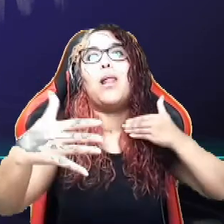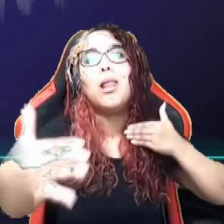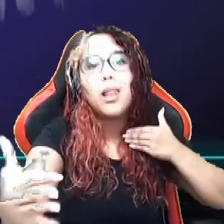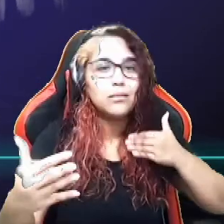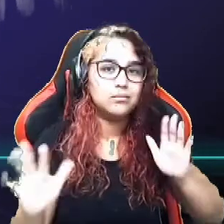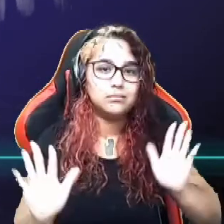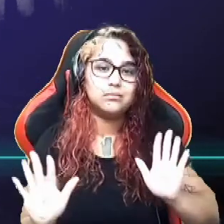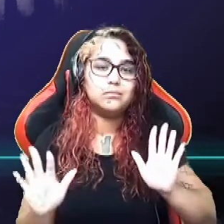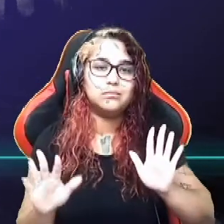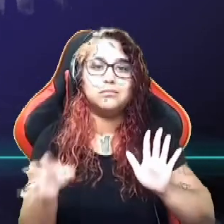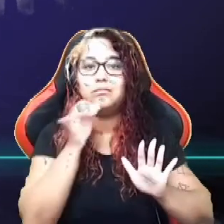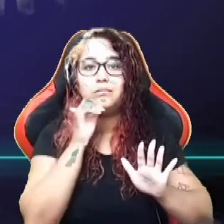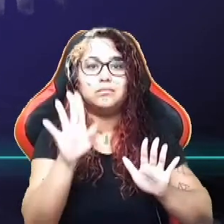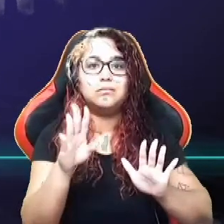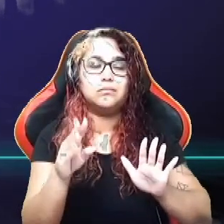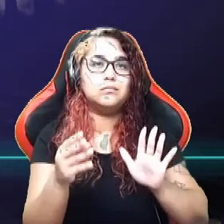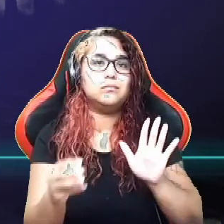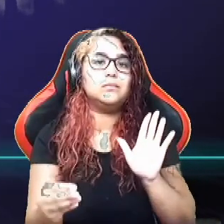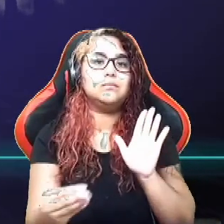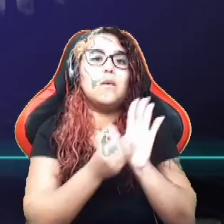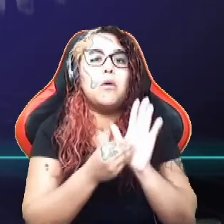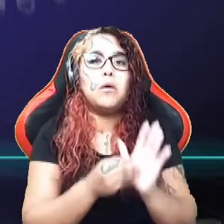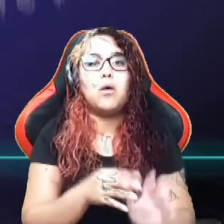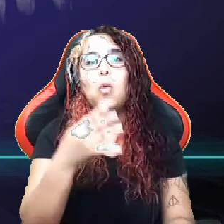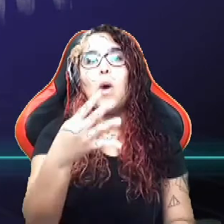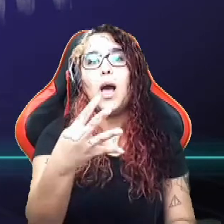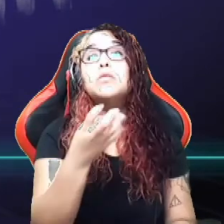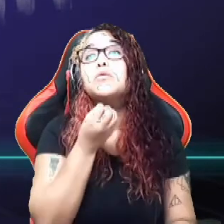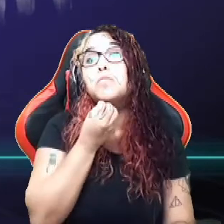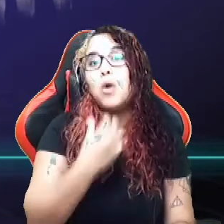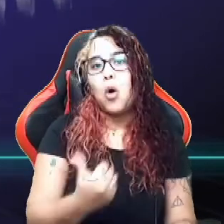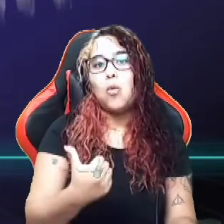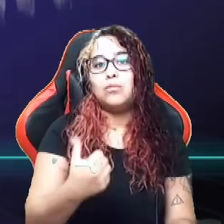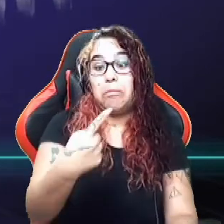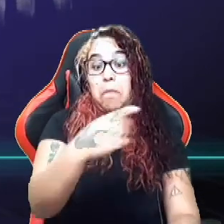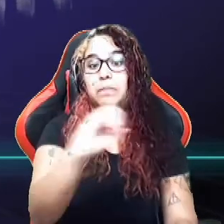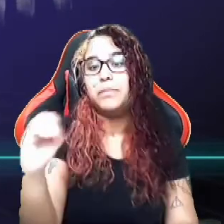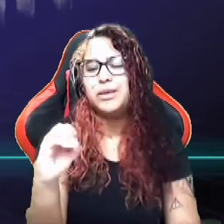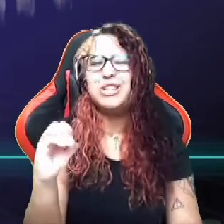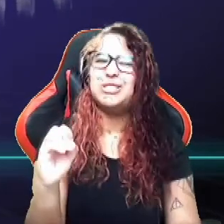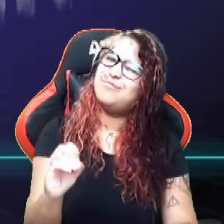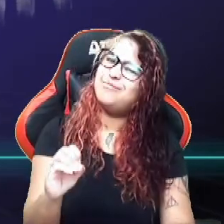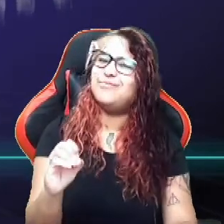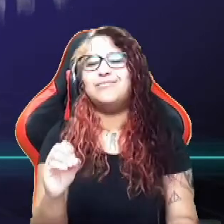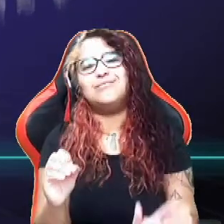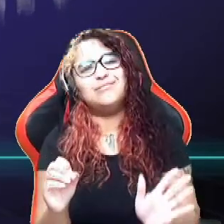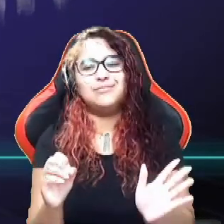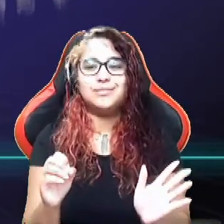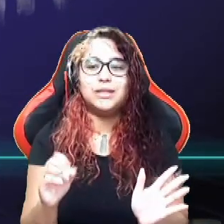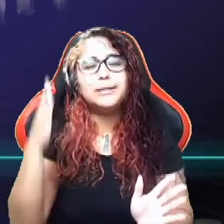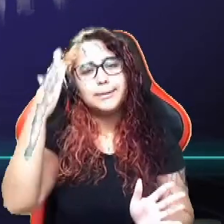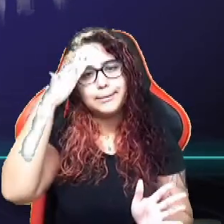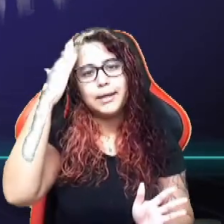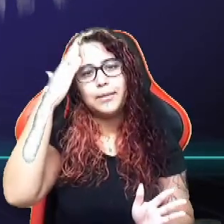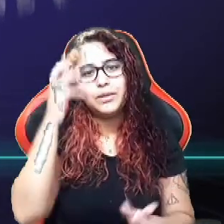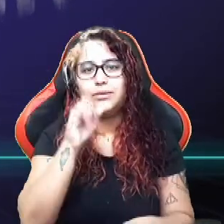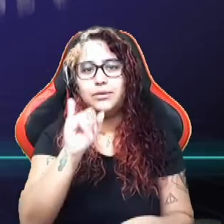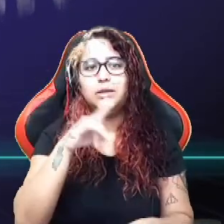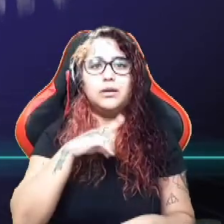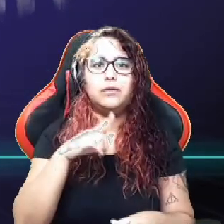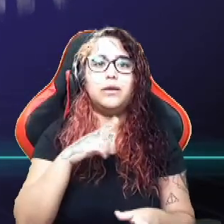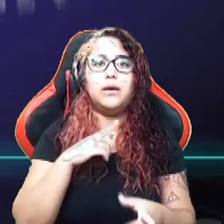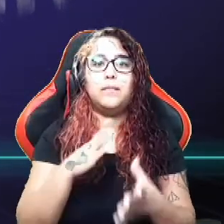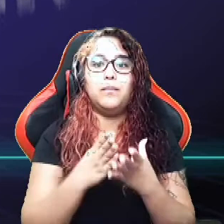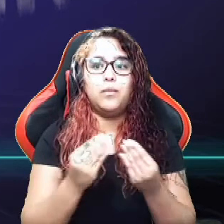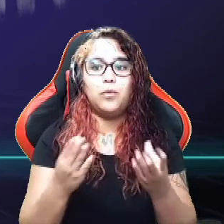And we don't have to overdo it. Even though we're not punishing anyone for posting too much, we know